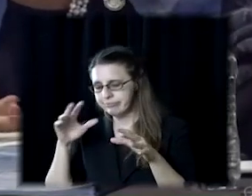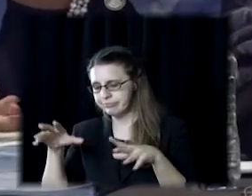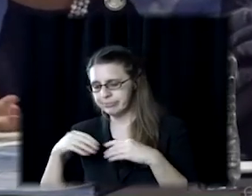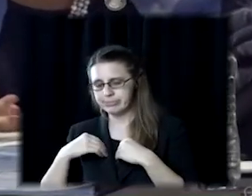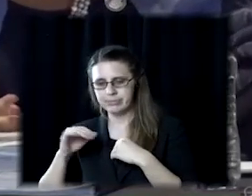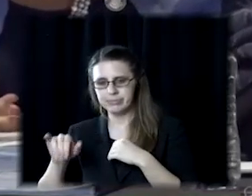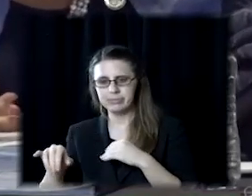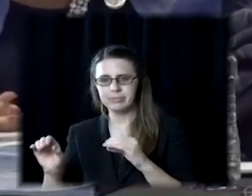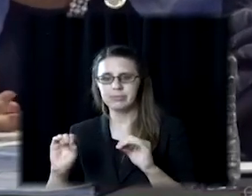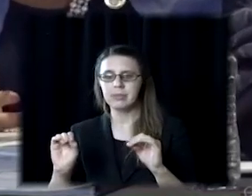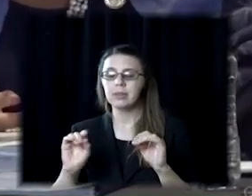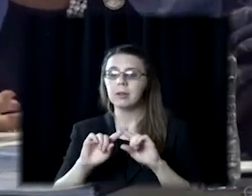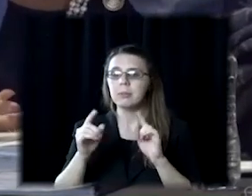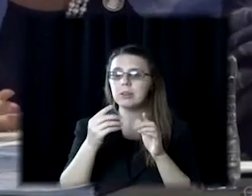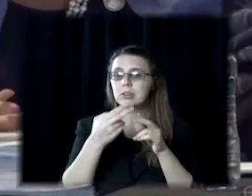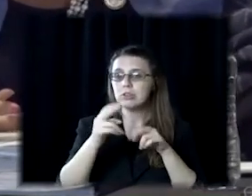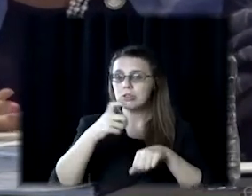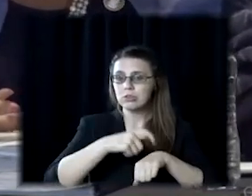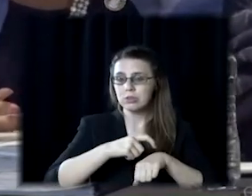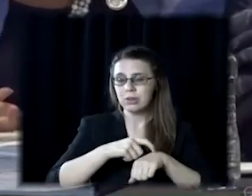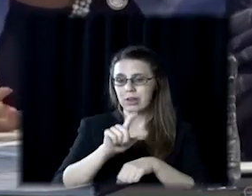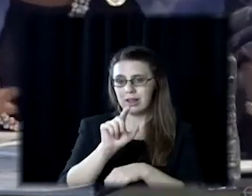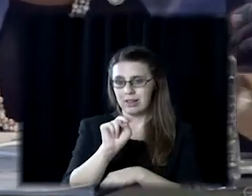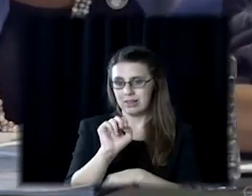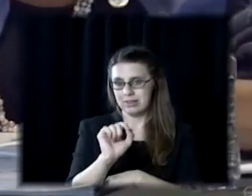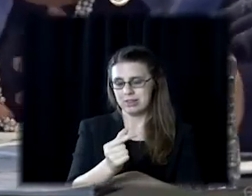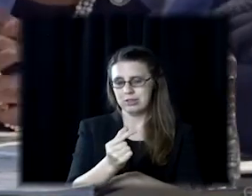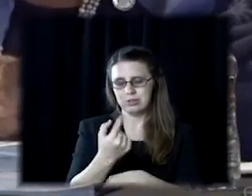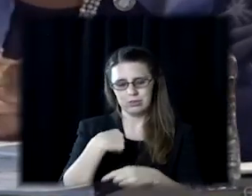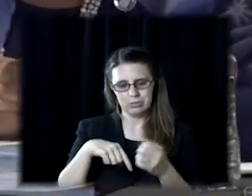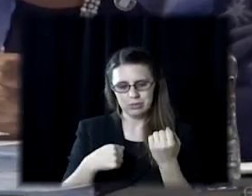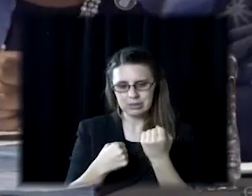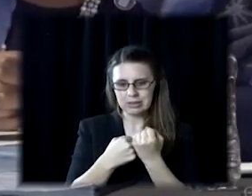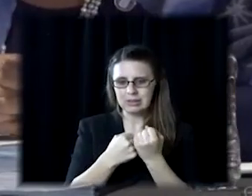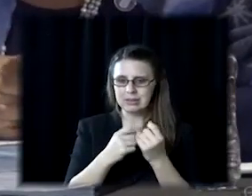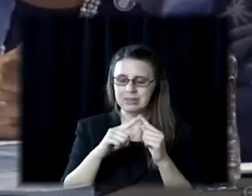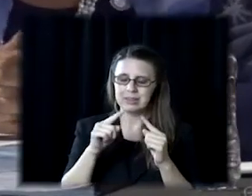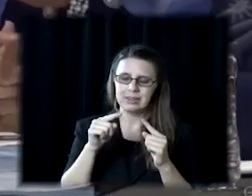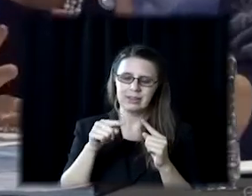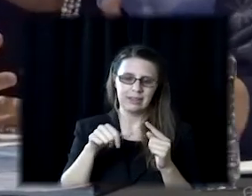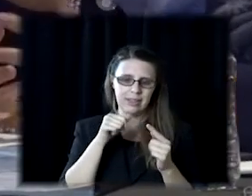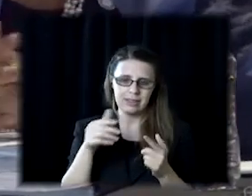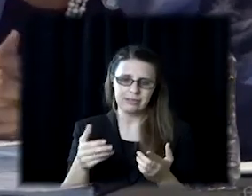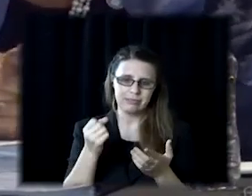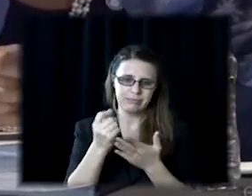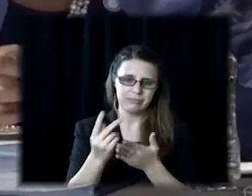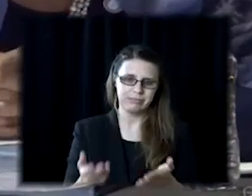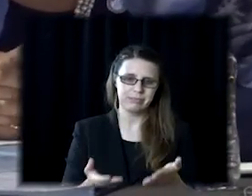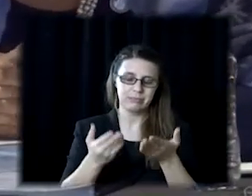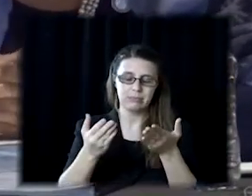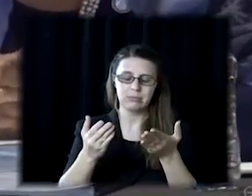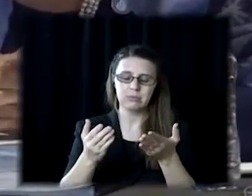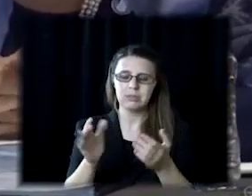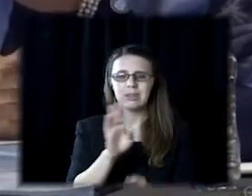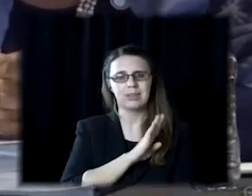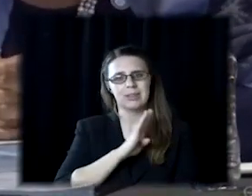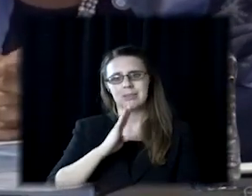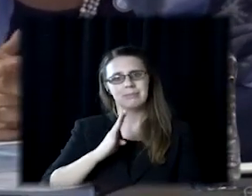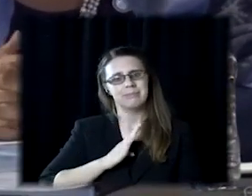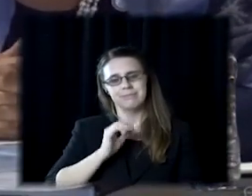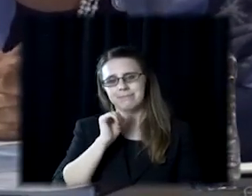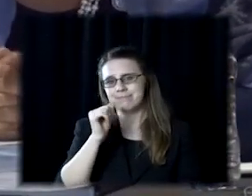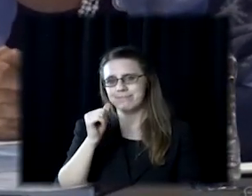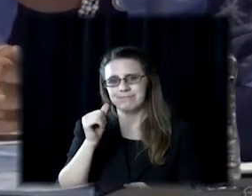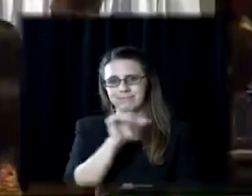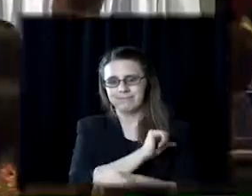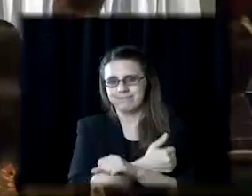transport of LNG, which I understand has not been provided. But again, it is not in the board's hands to make that decision. Thank